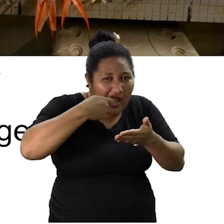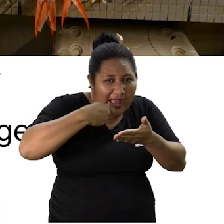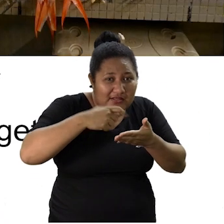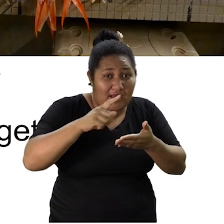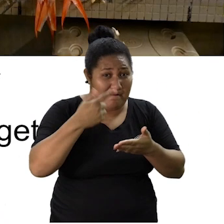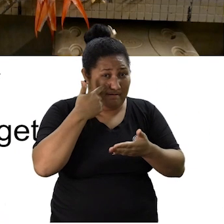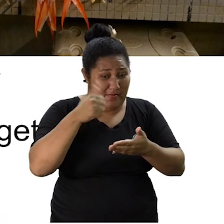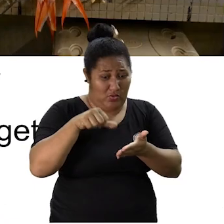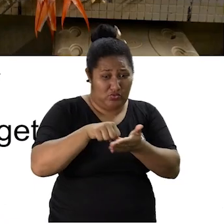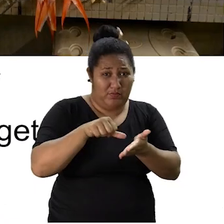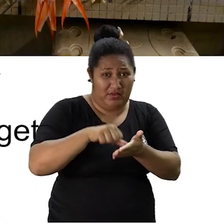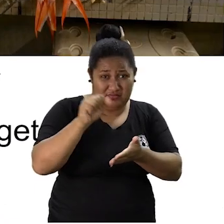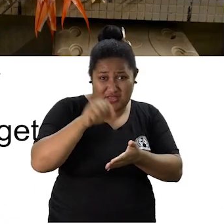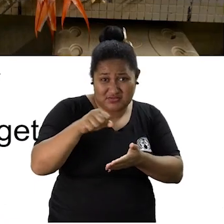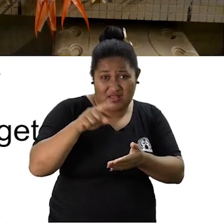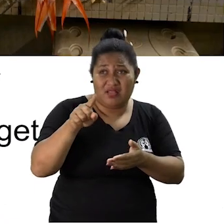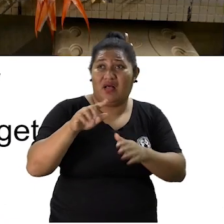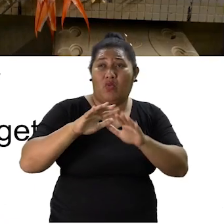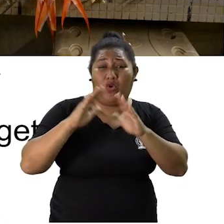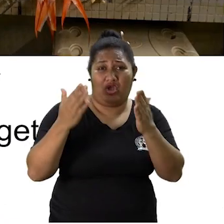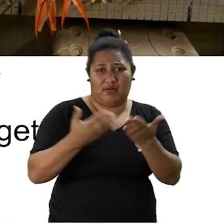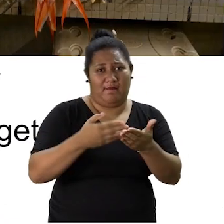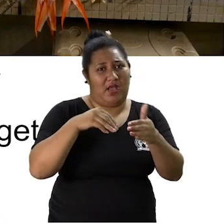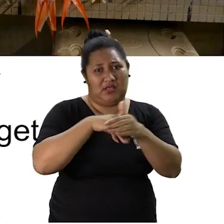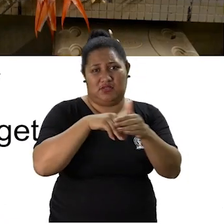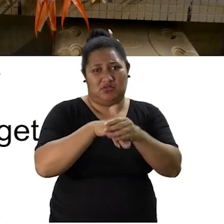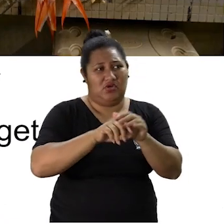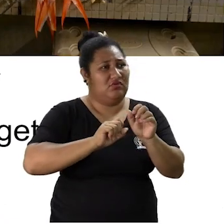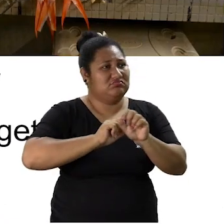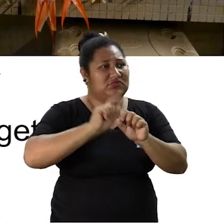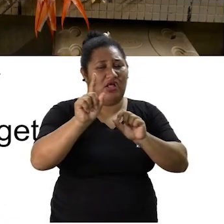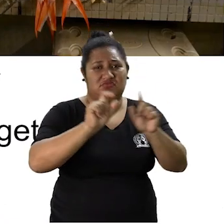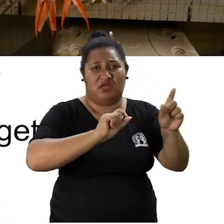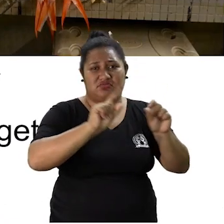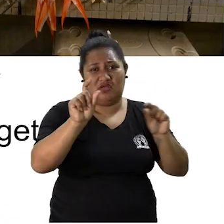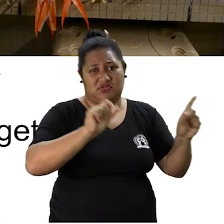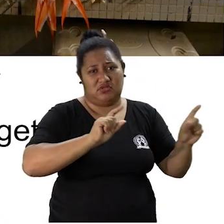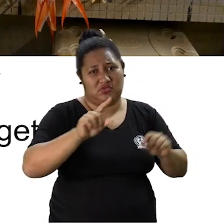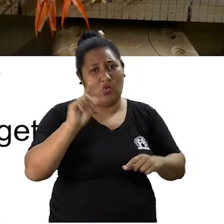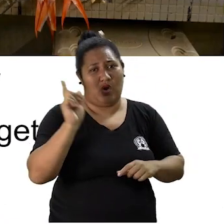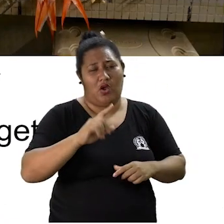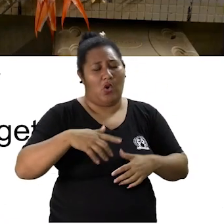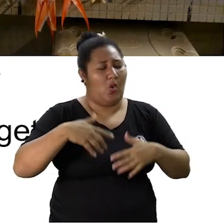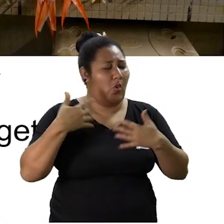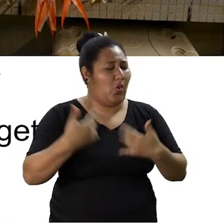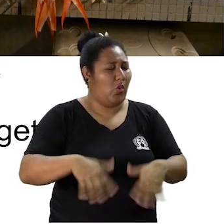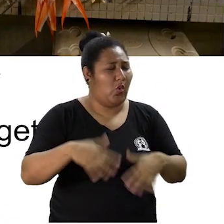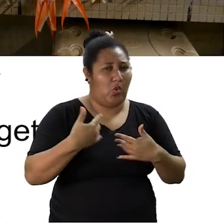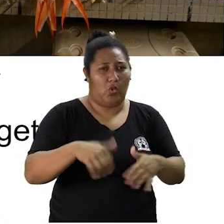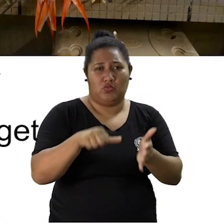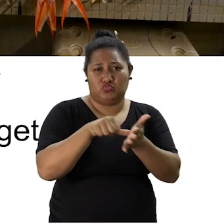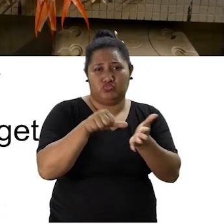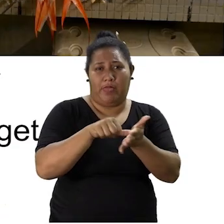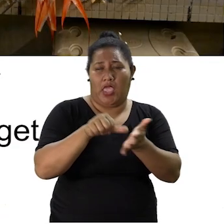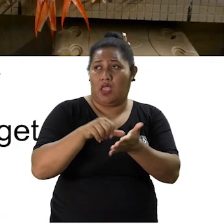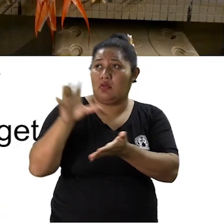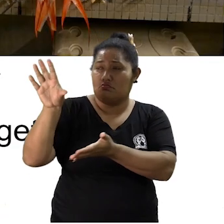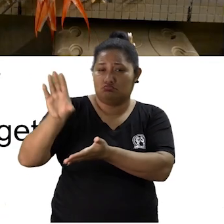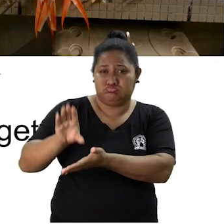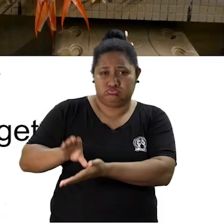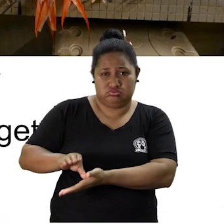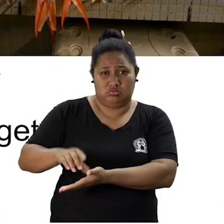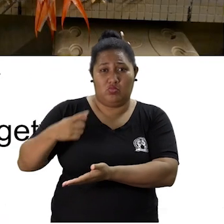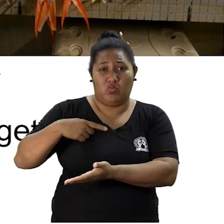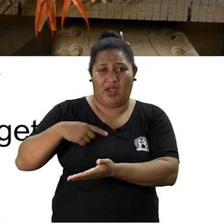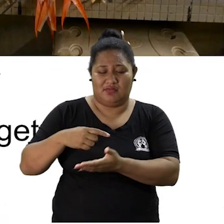isi lea maketi o lalolangi. O le lalolangi atoa. E matua e milionea tangata la tau te atina ea